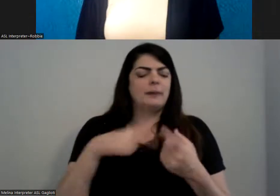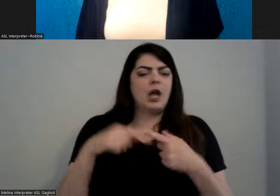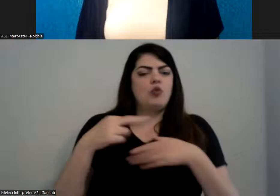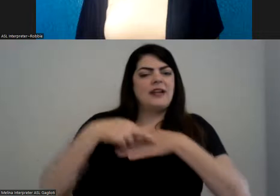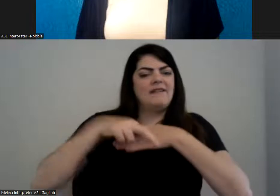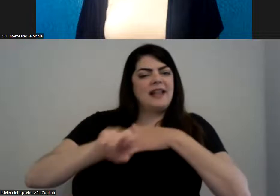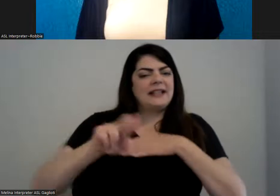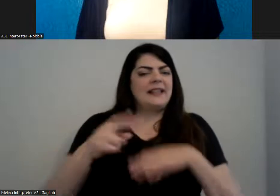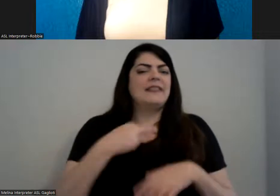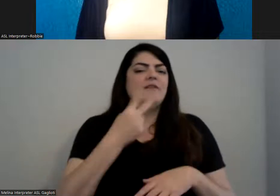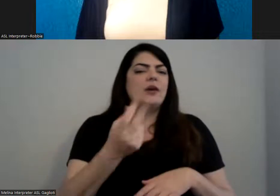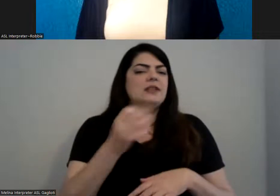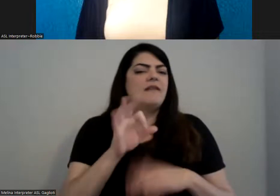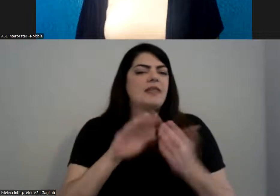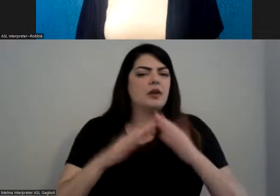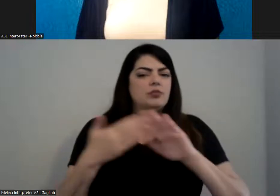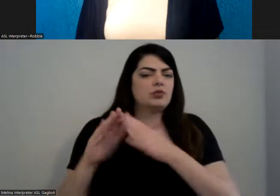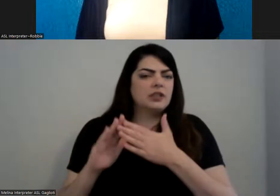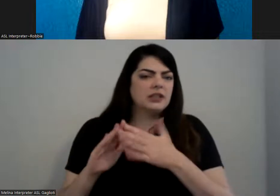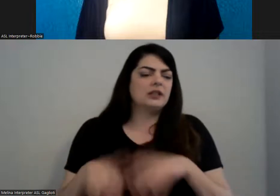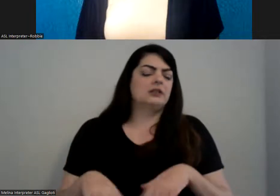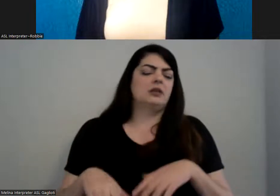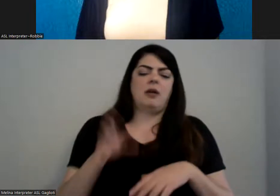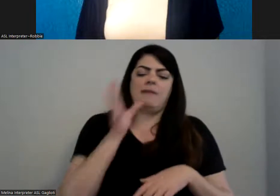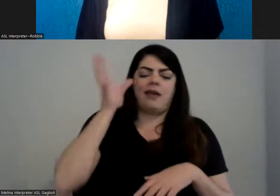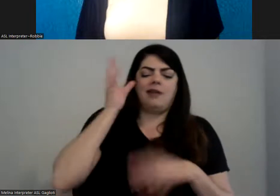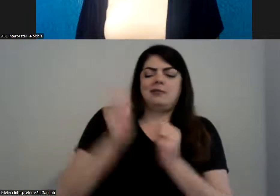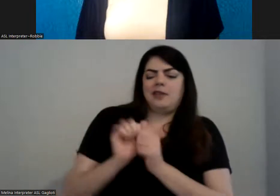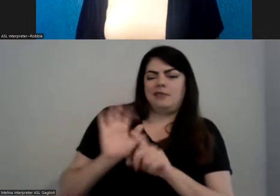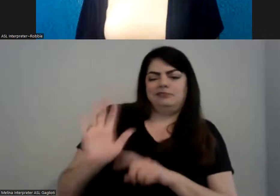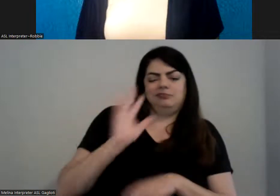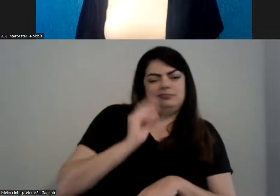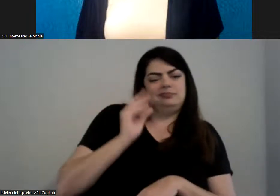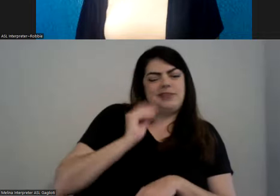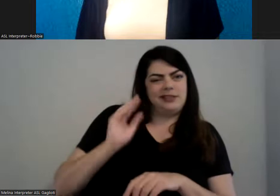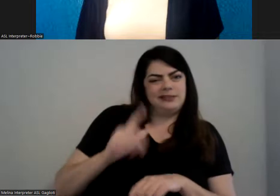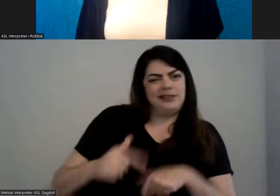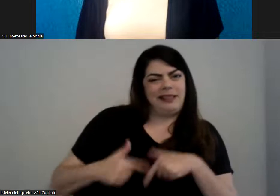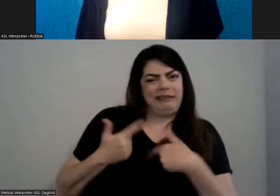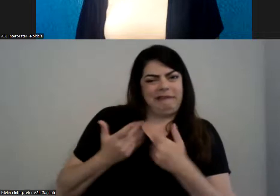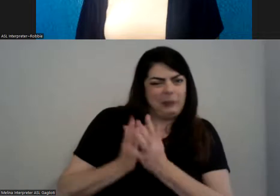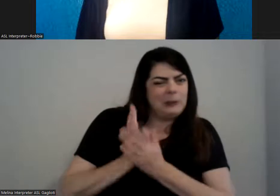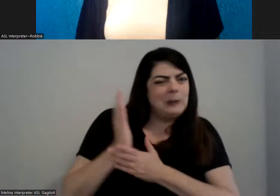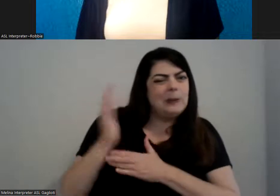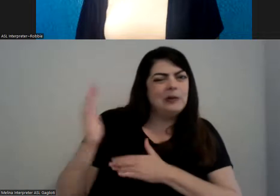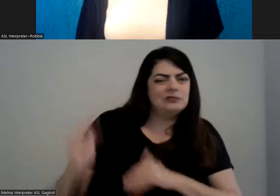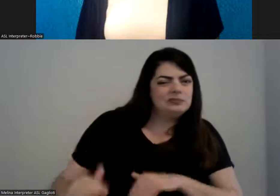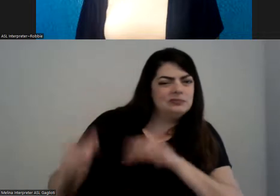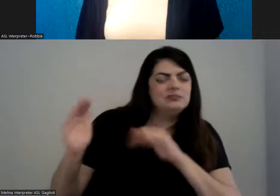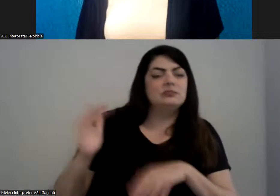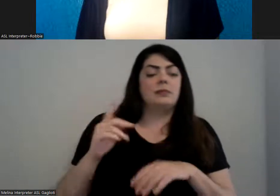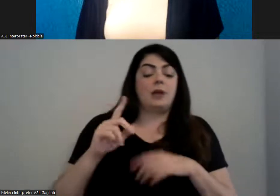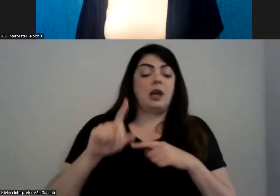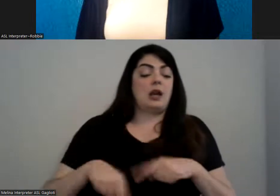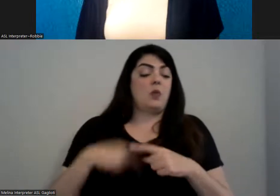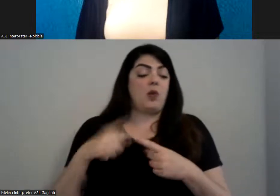community, parents with lived experience. But when it comes down to it, when we're actually talking and doing